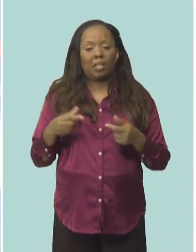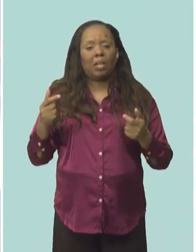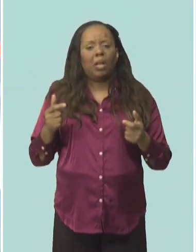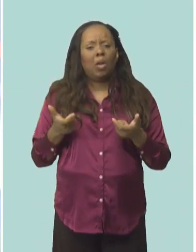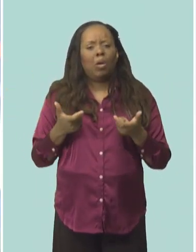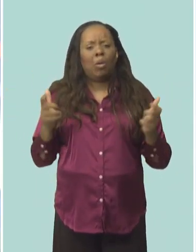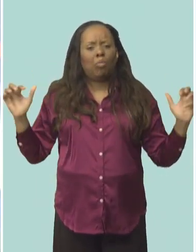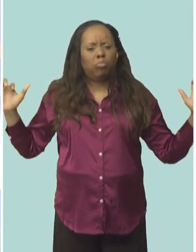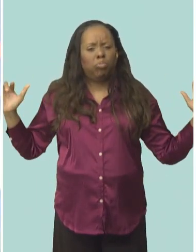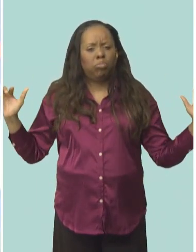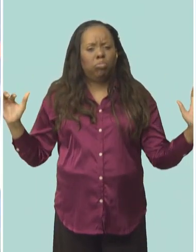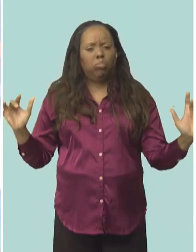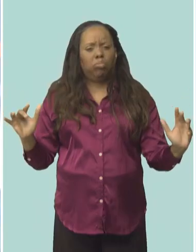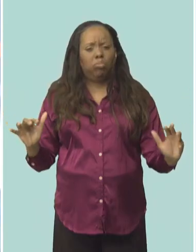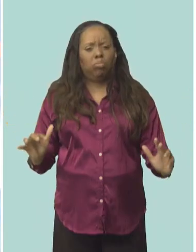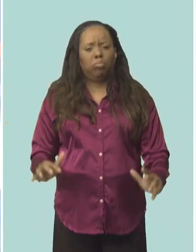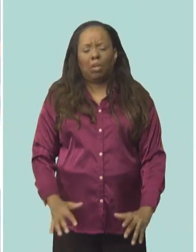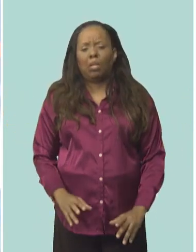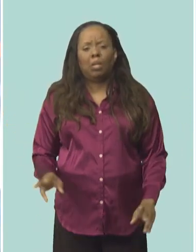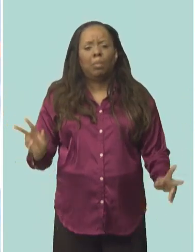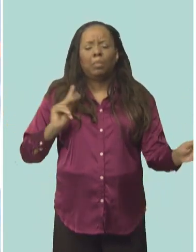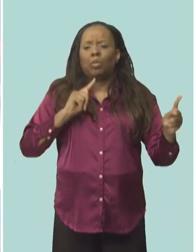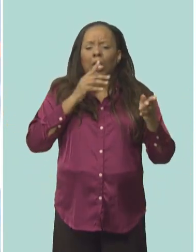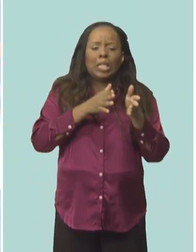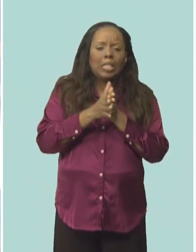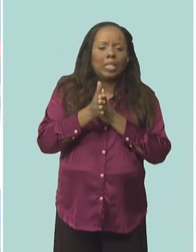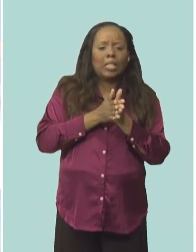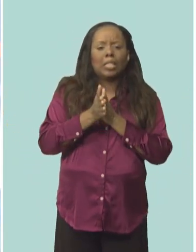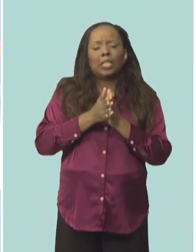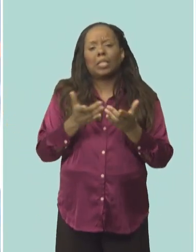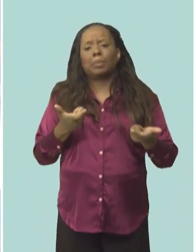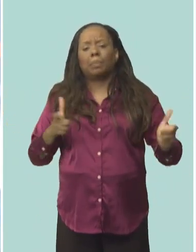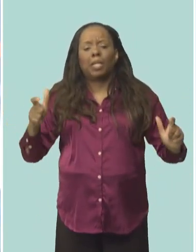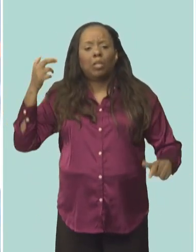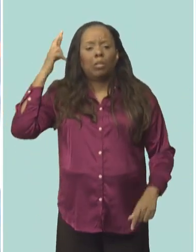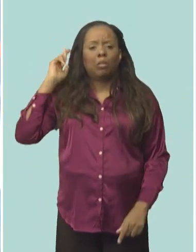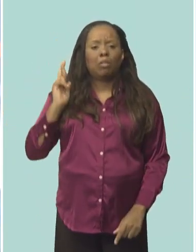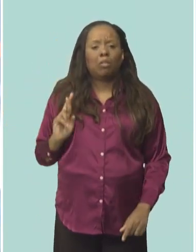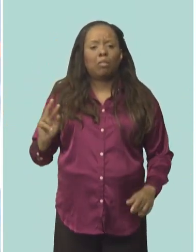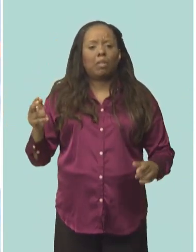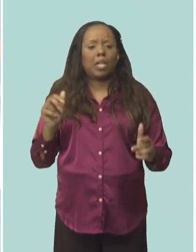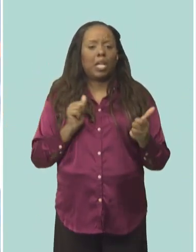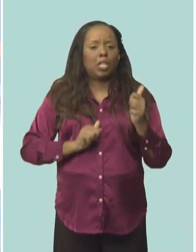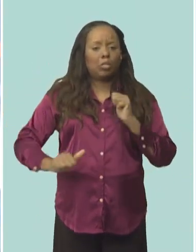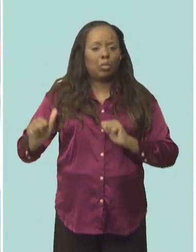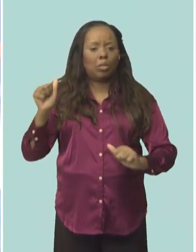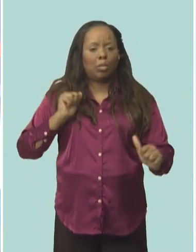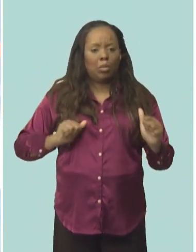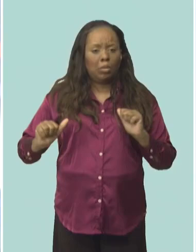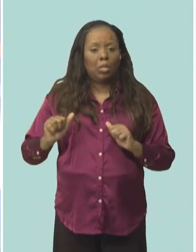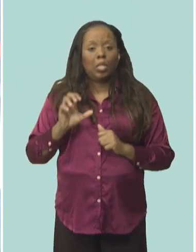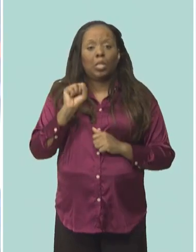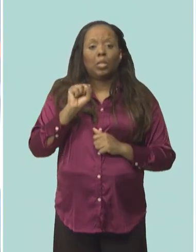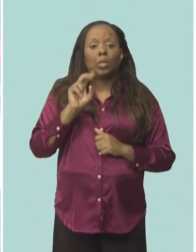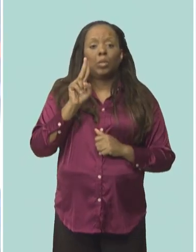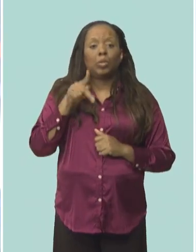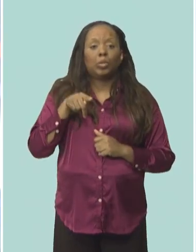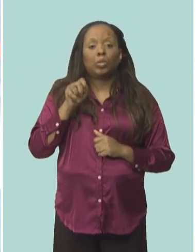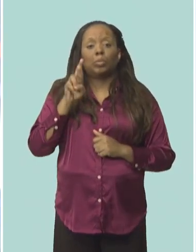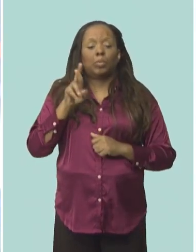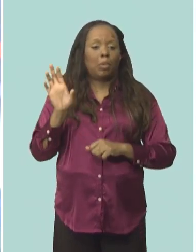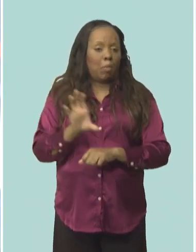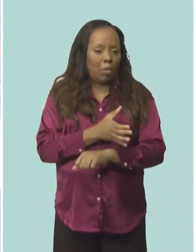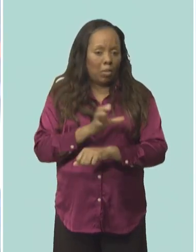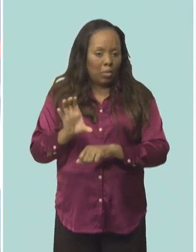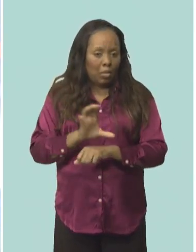crowd converged for one of the most highly anticipated events on the agenda, the Reggae Super Concert. Anesta Henry